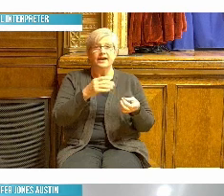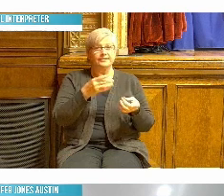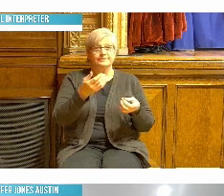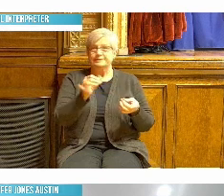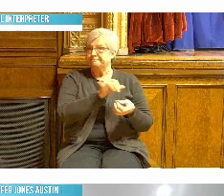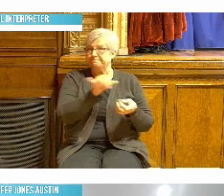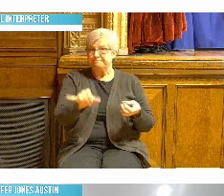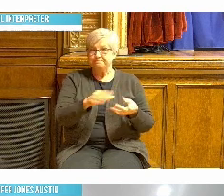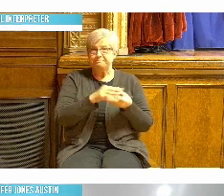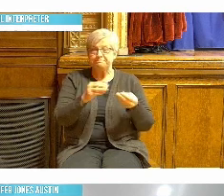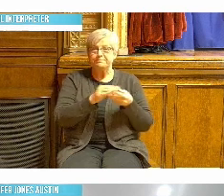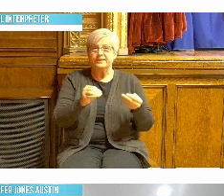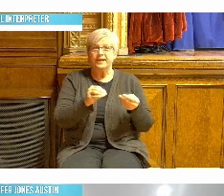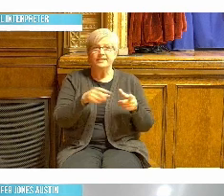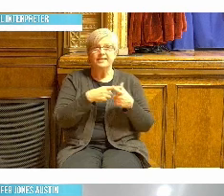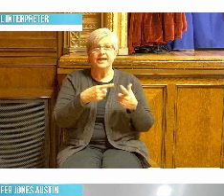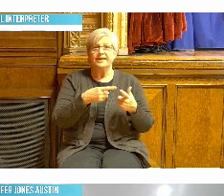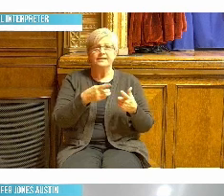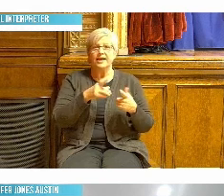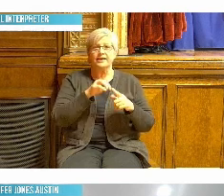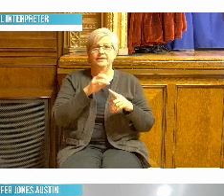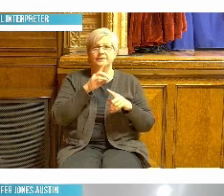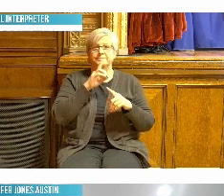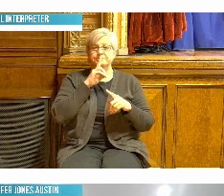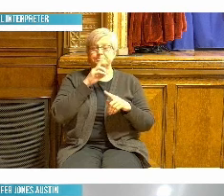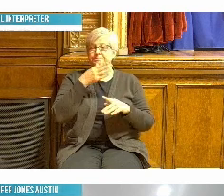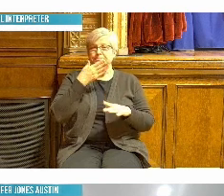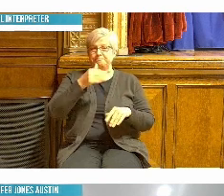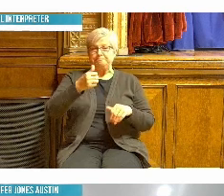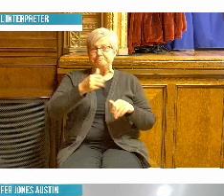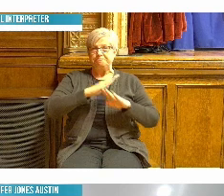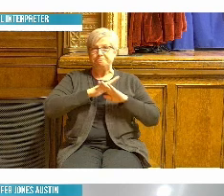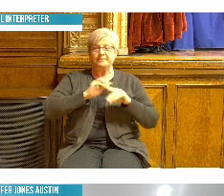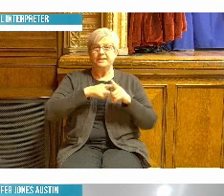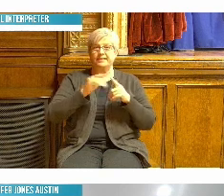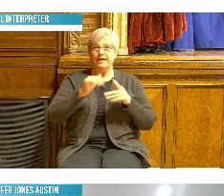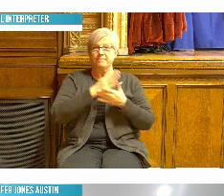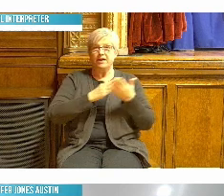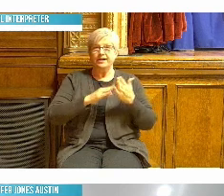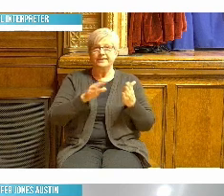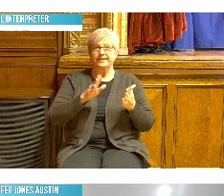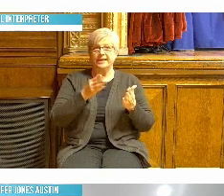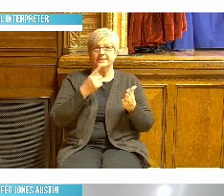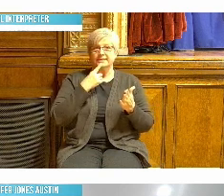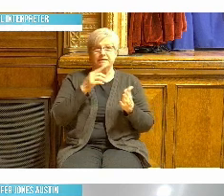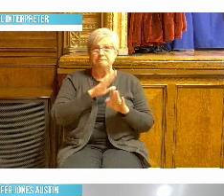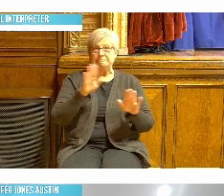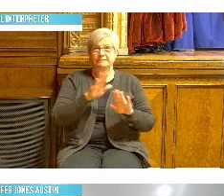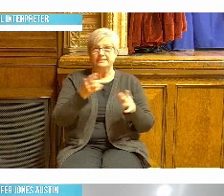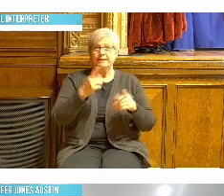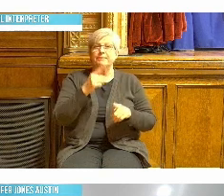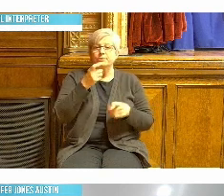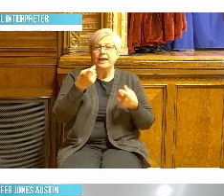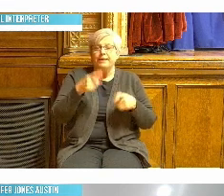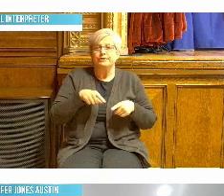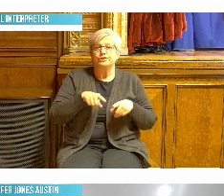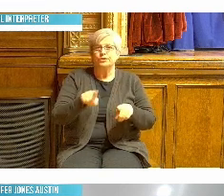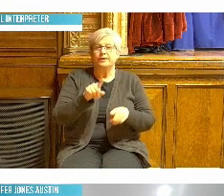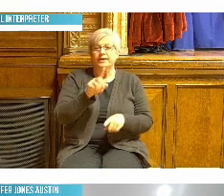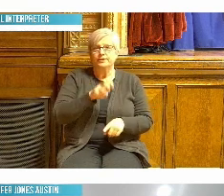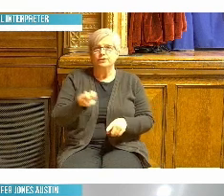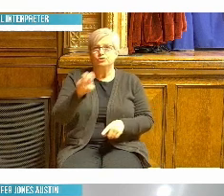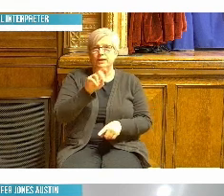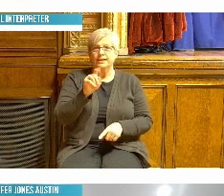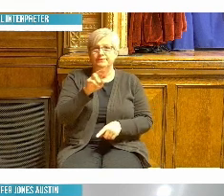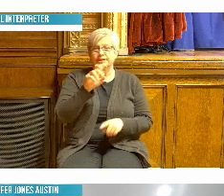to deny that part of her because of what transpired during the Trail of Tears in